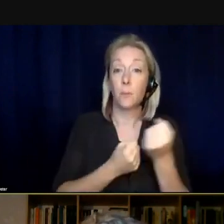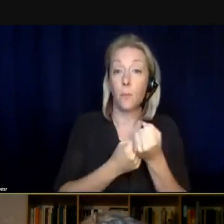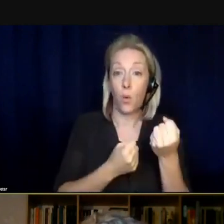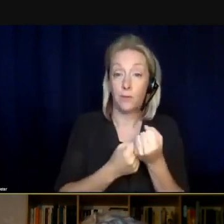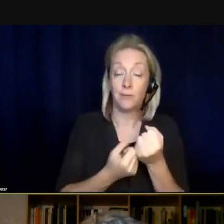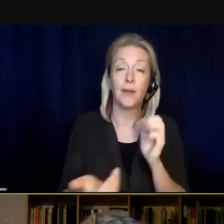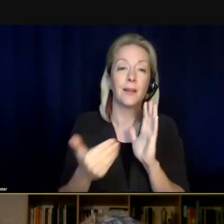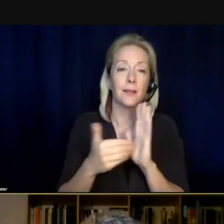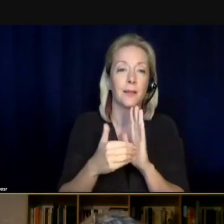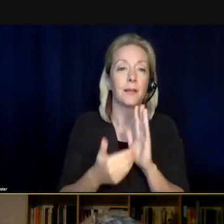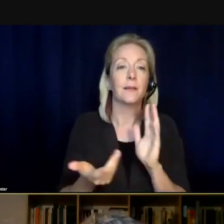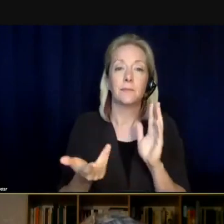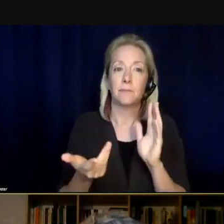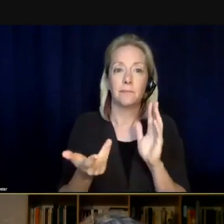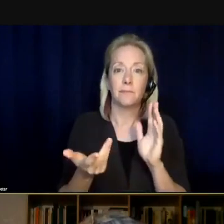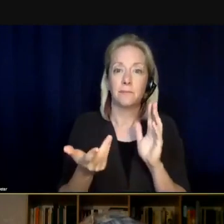multiple signs.